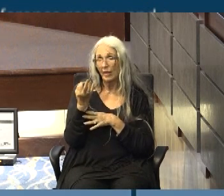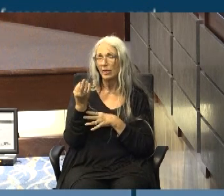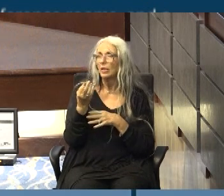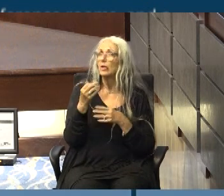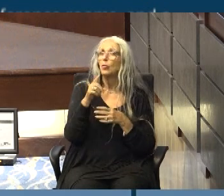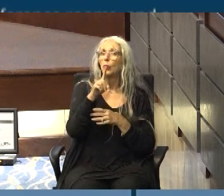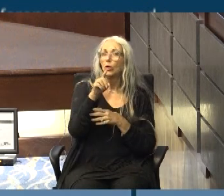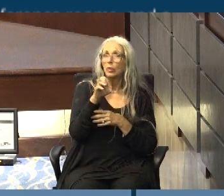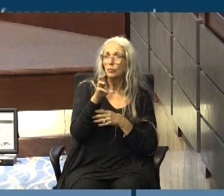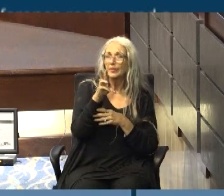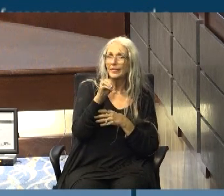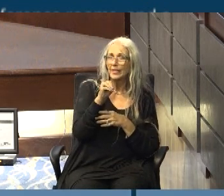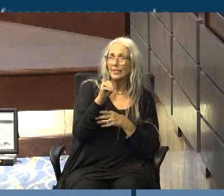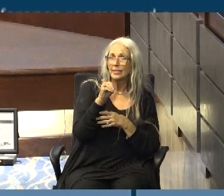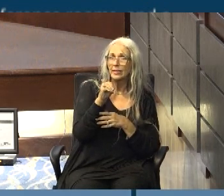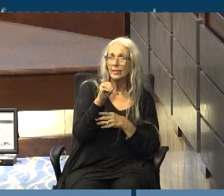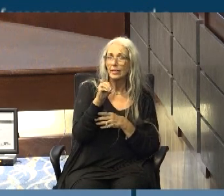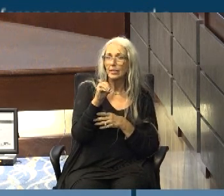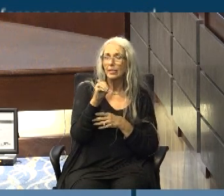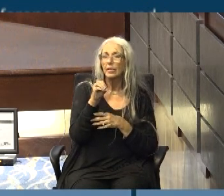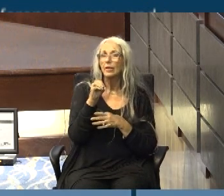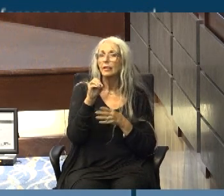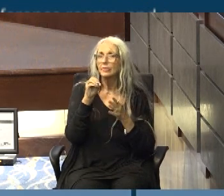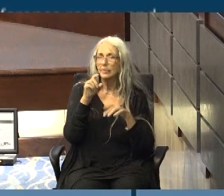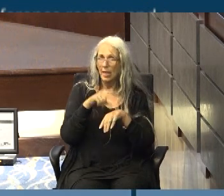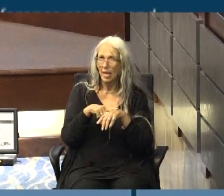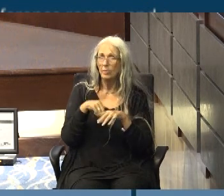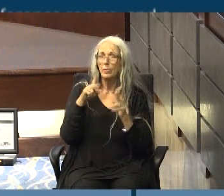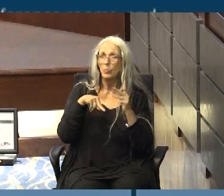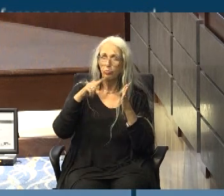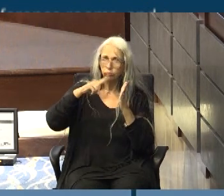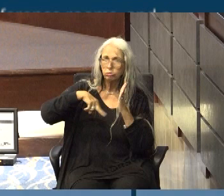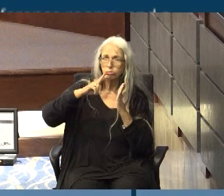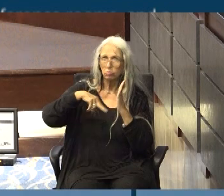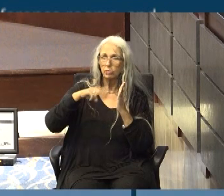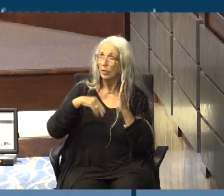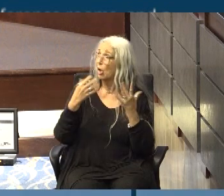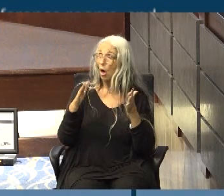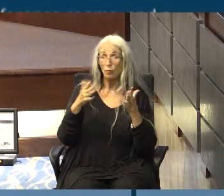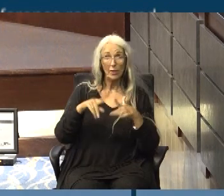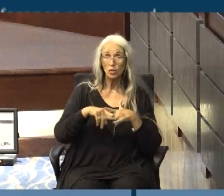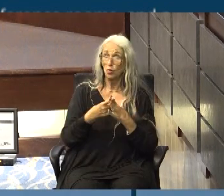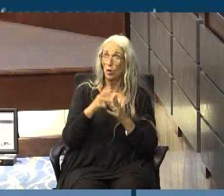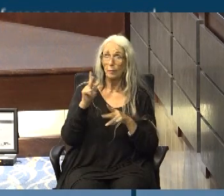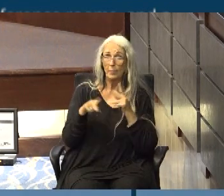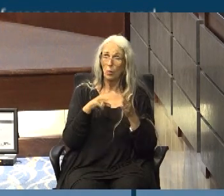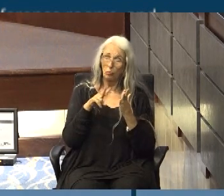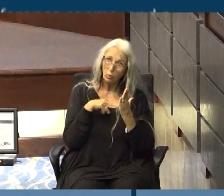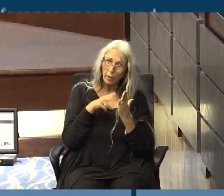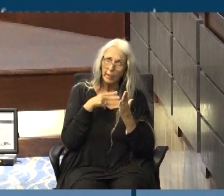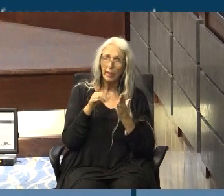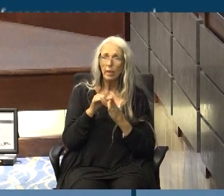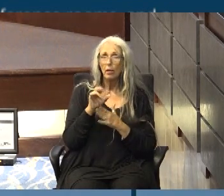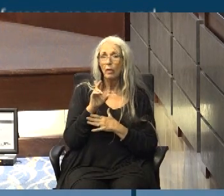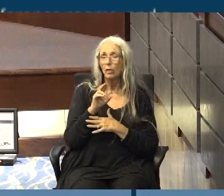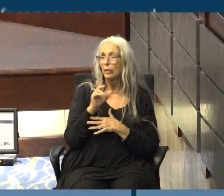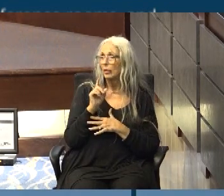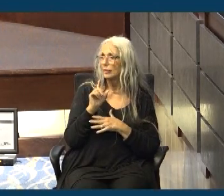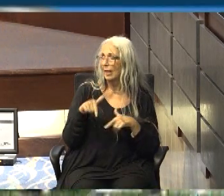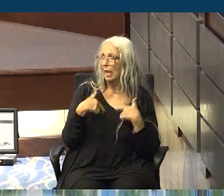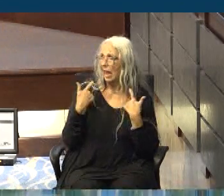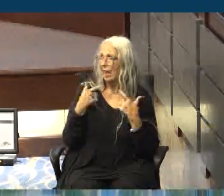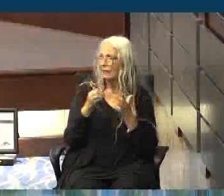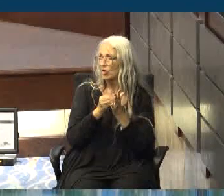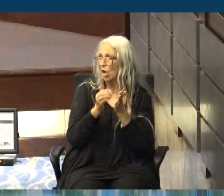160 times since the RFQ was released. And so it is certainly being utilized. And it's a live document. So